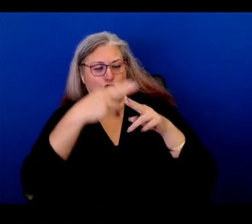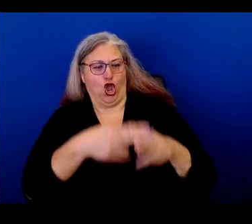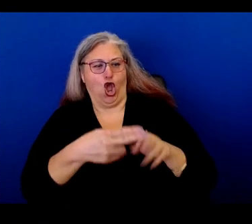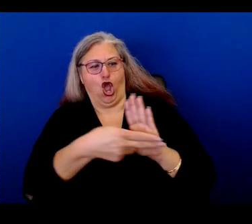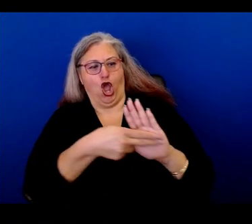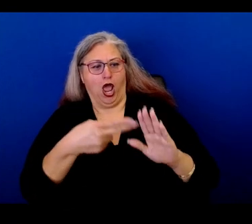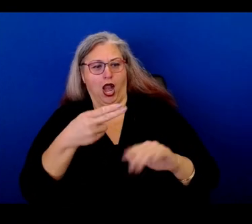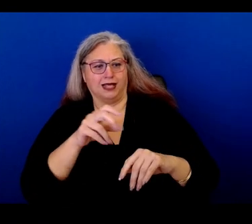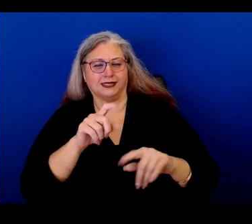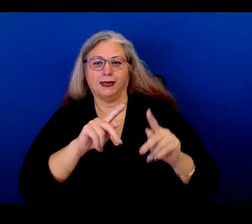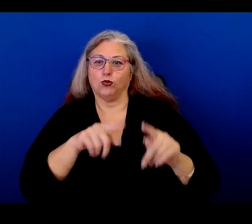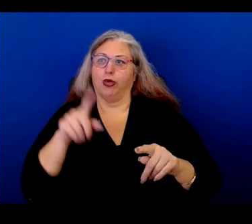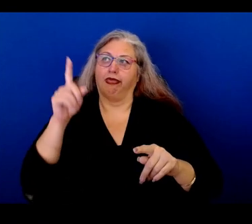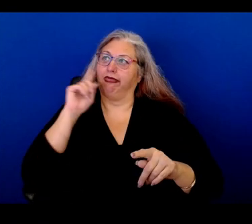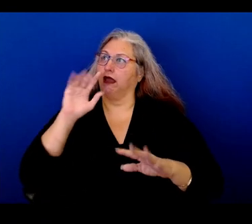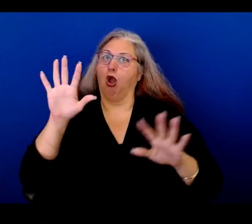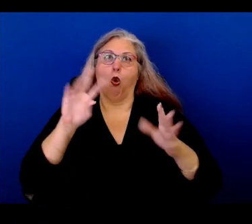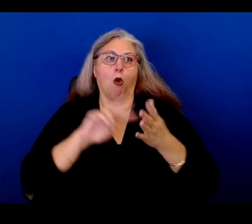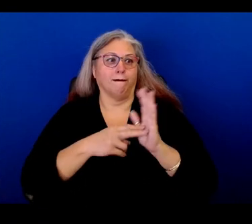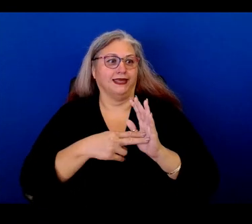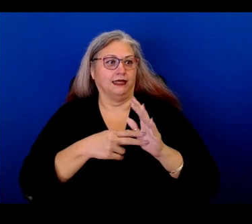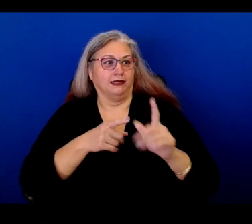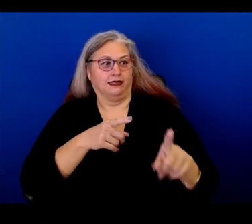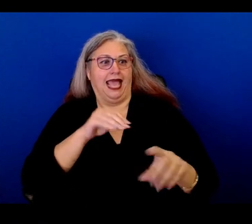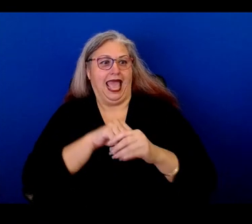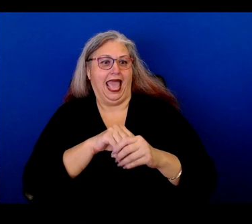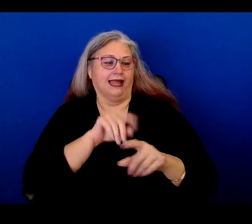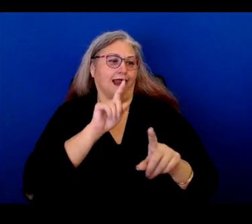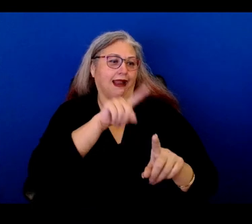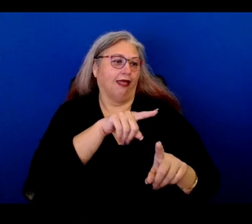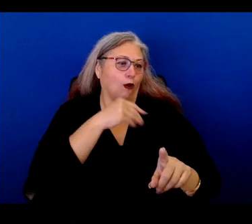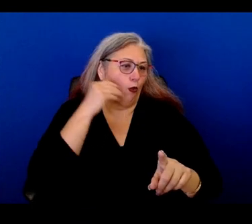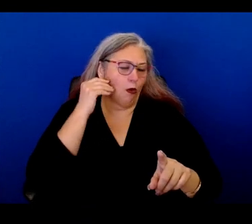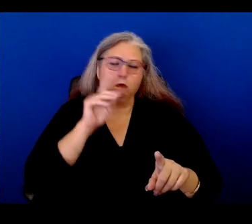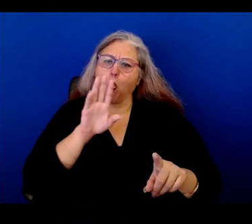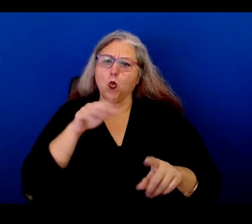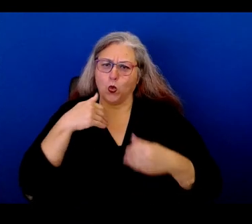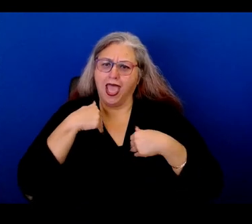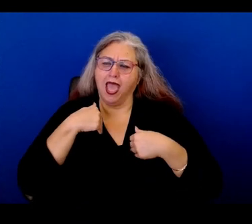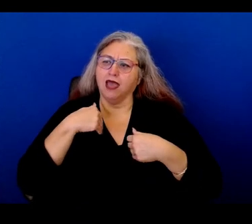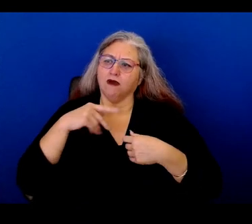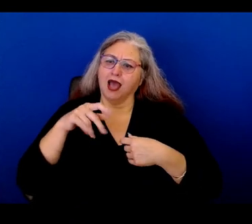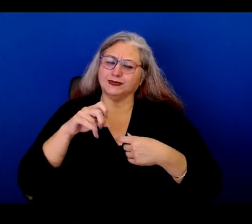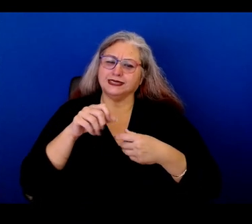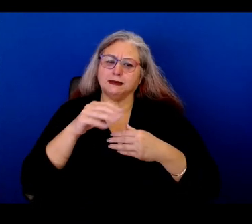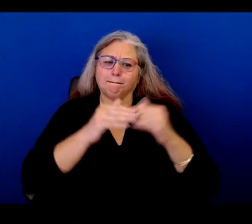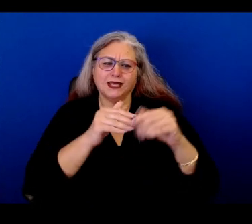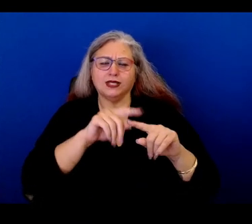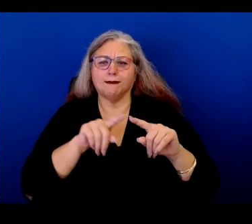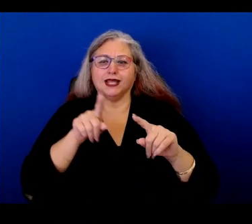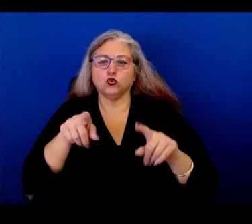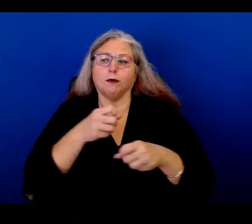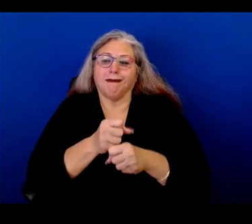lot of people think that hospice is mostly done at people's homes. There are hospice care places, but it's a decision